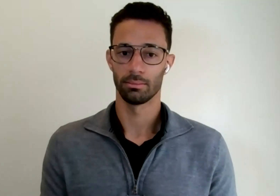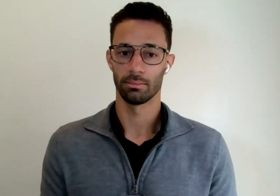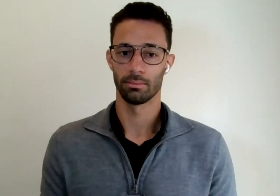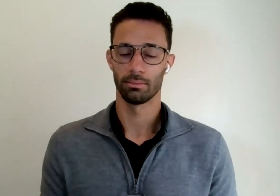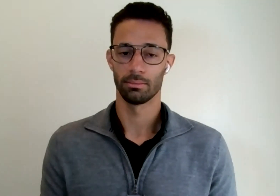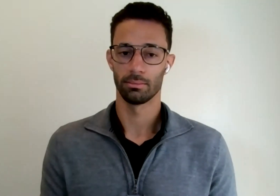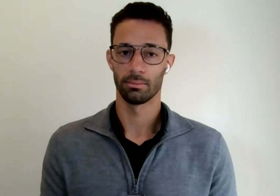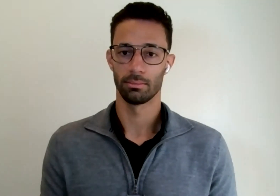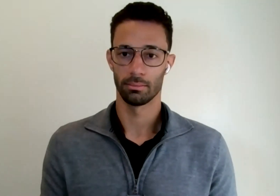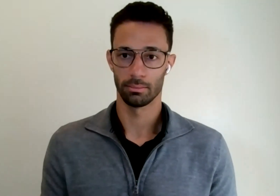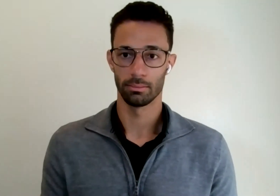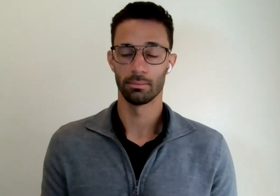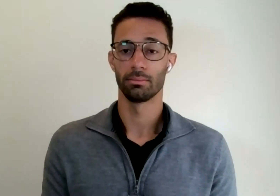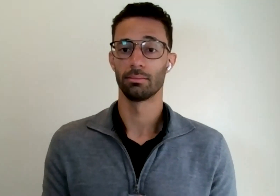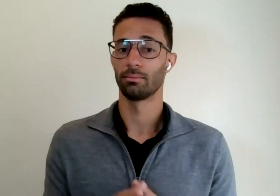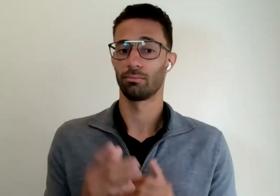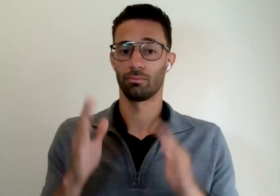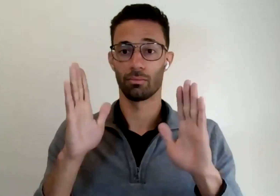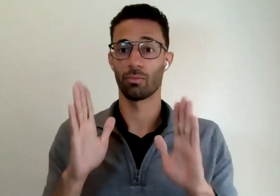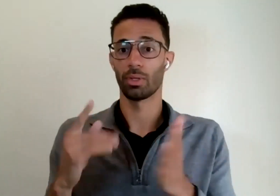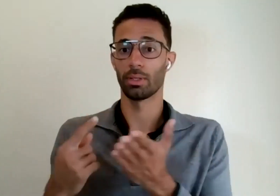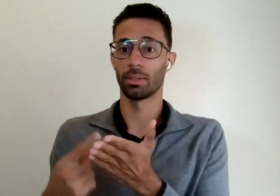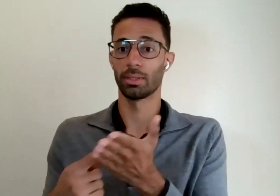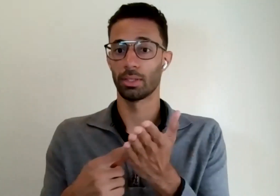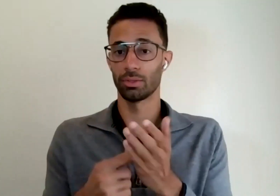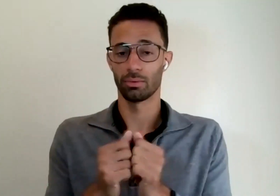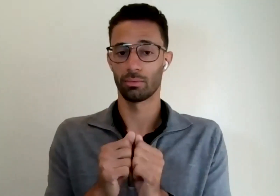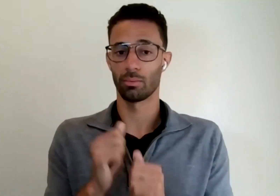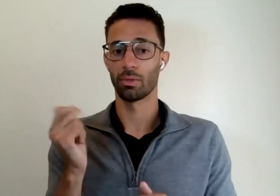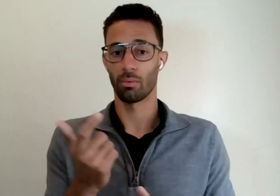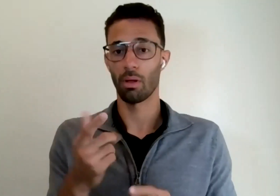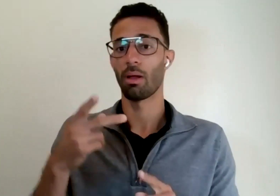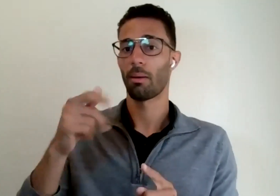We had a great discussion with all of you yesterday. Oh, there's Patty. Thank you, Patty.